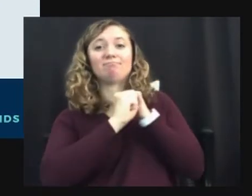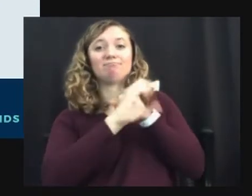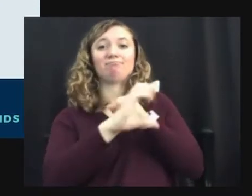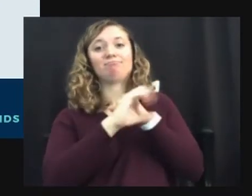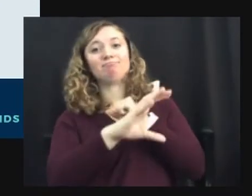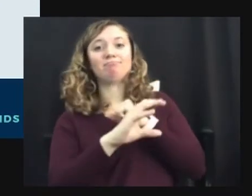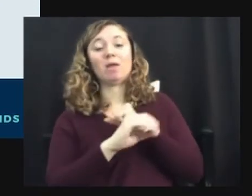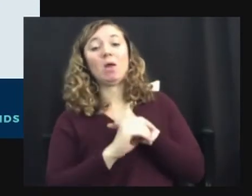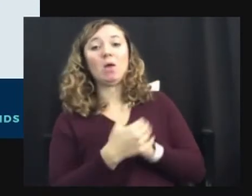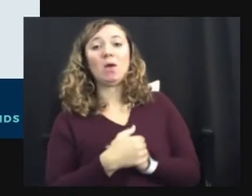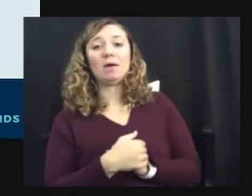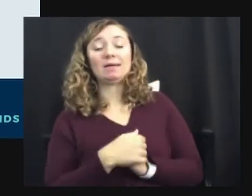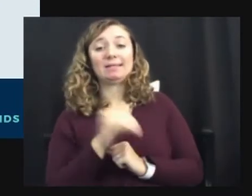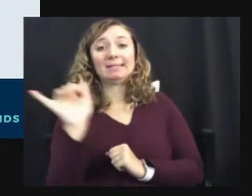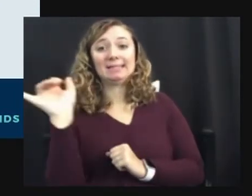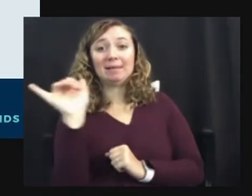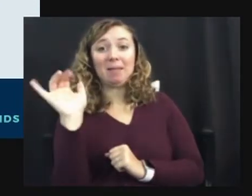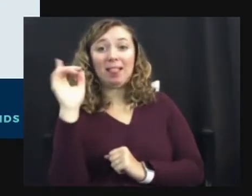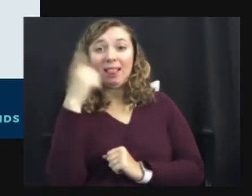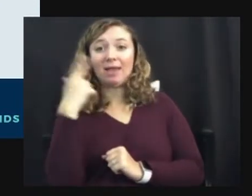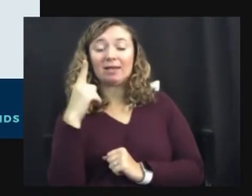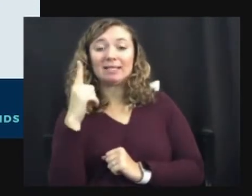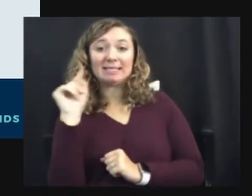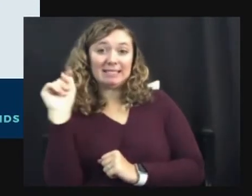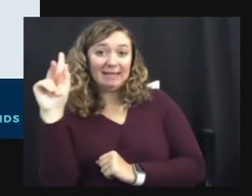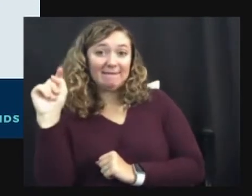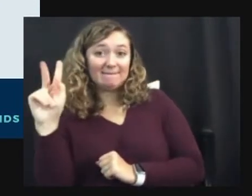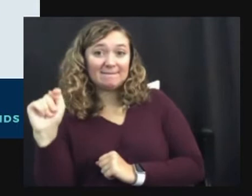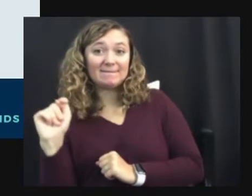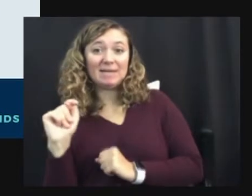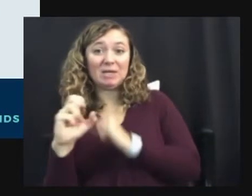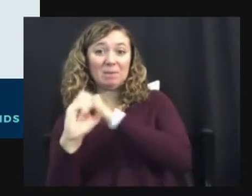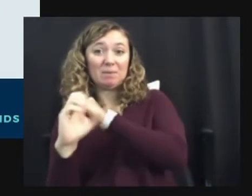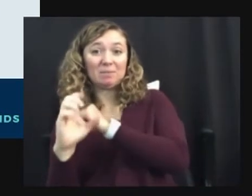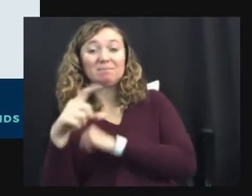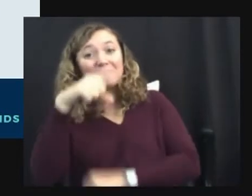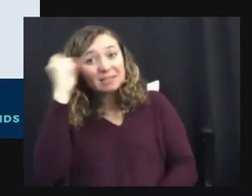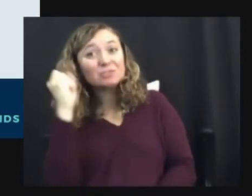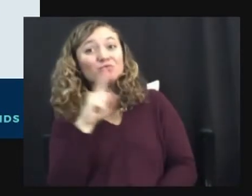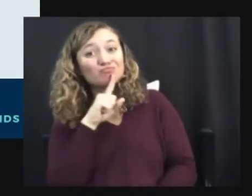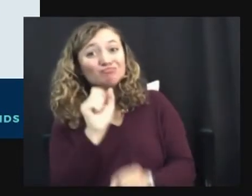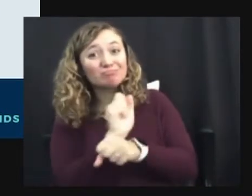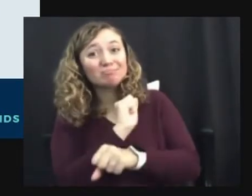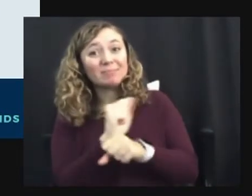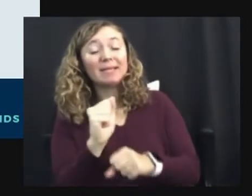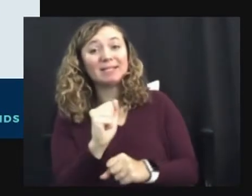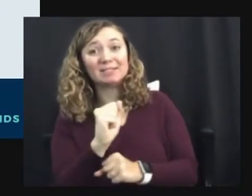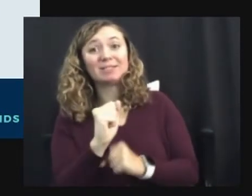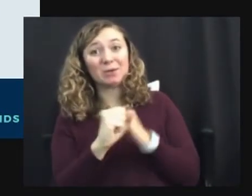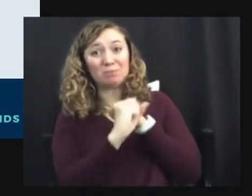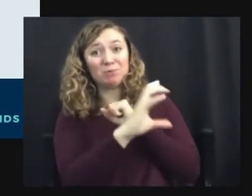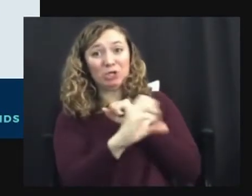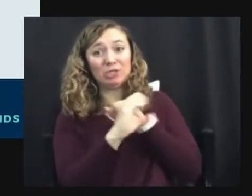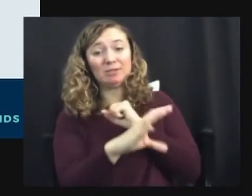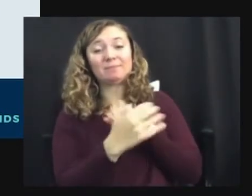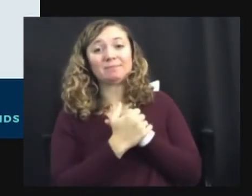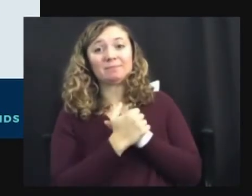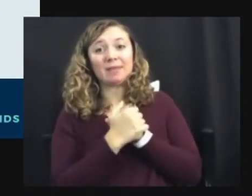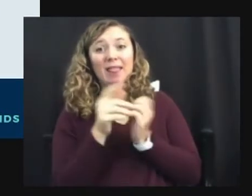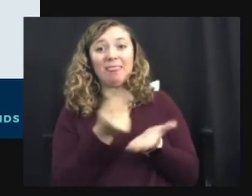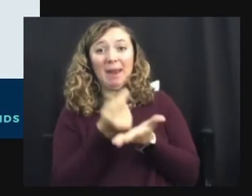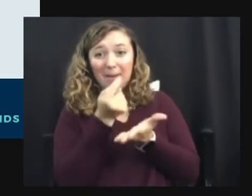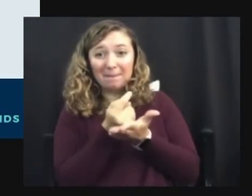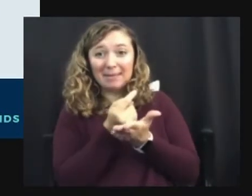sounds like a commercial because it absolutely is a commercial, and a therapy is a